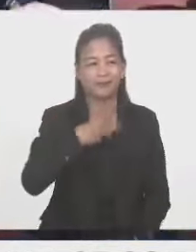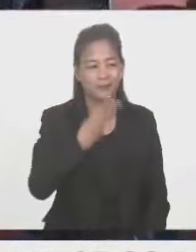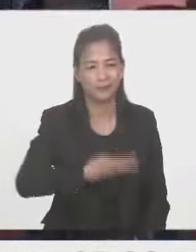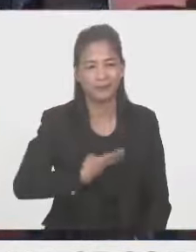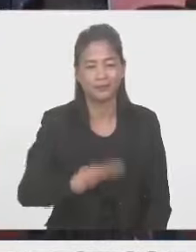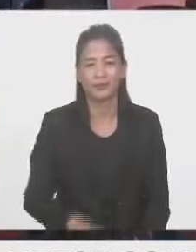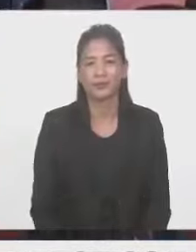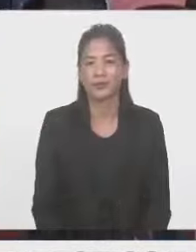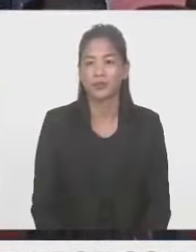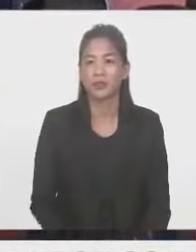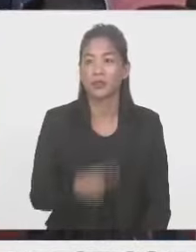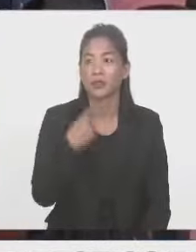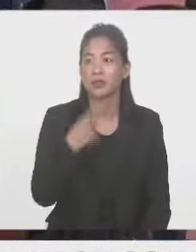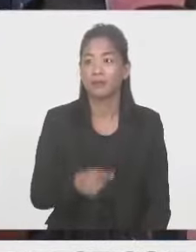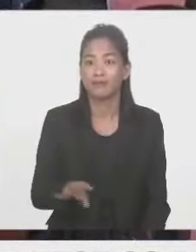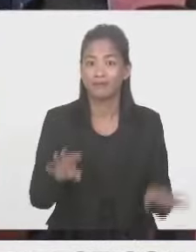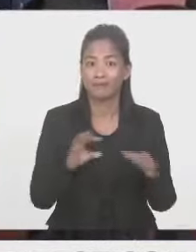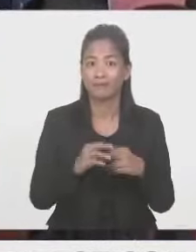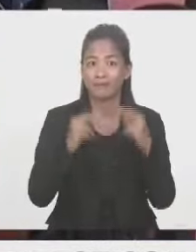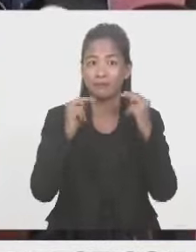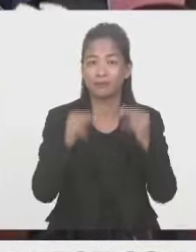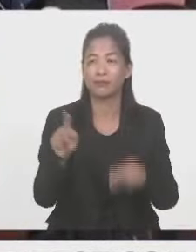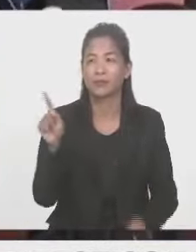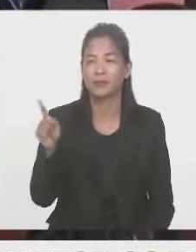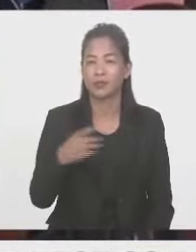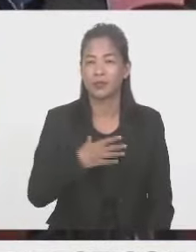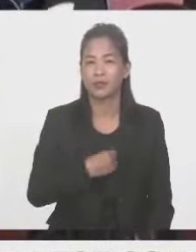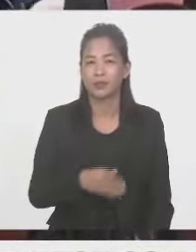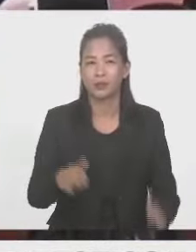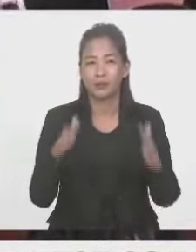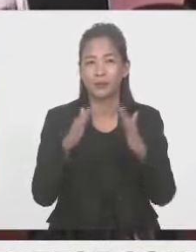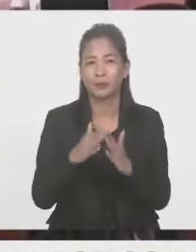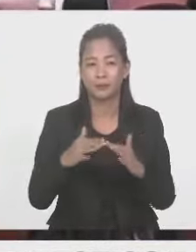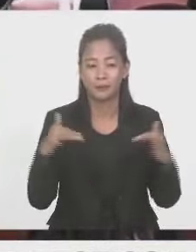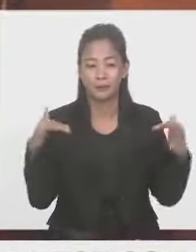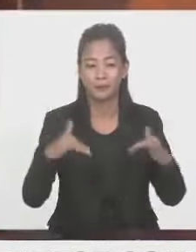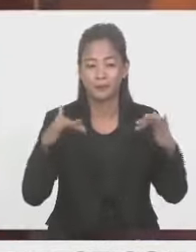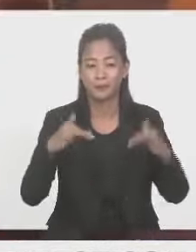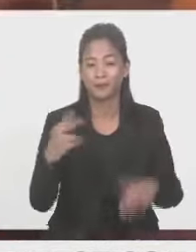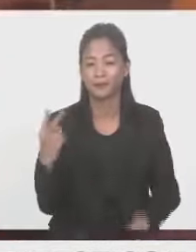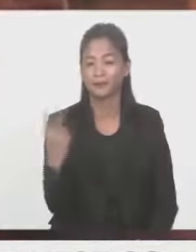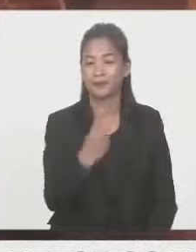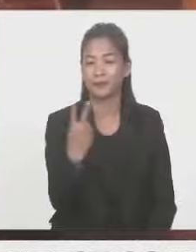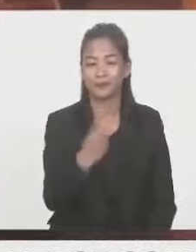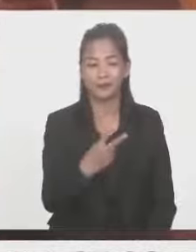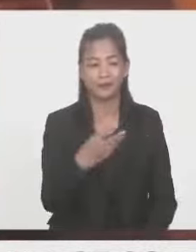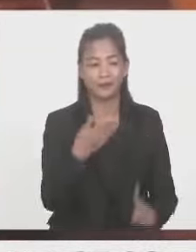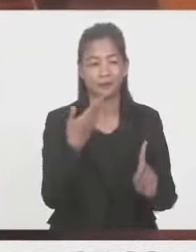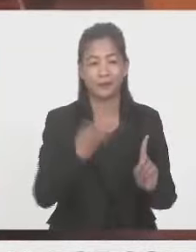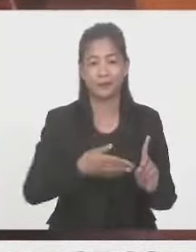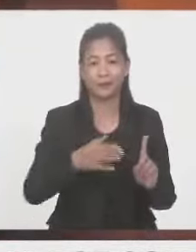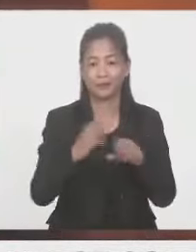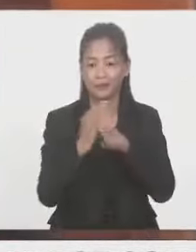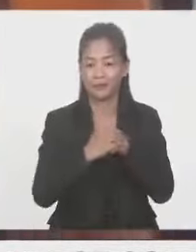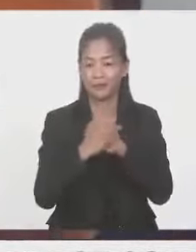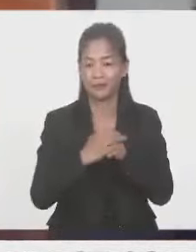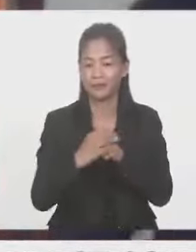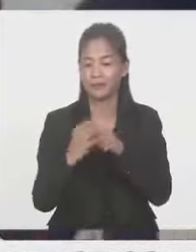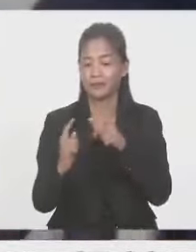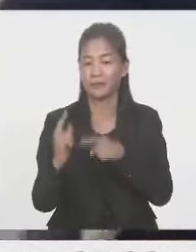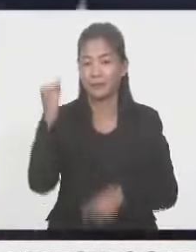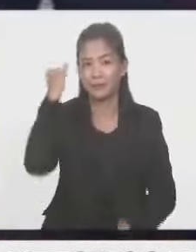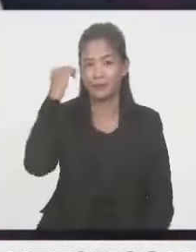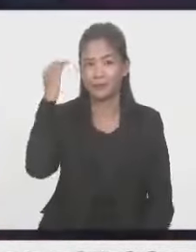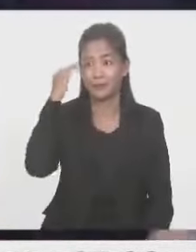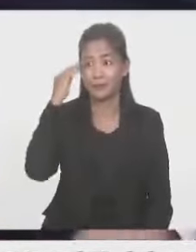welcome. Sa kaugnay na balita, sinabi ng White House na ang pagpupulong ni na President-elect Donald Trump at President Joe Biden sa